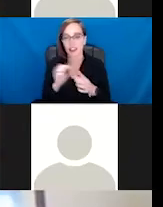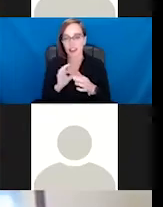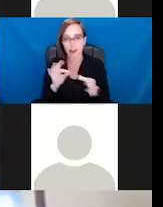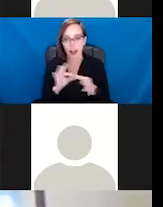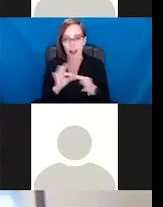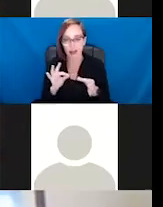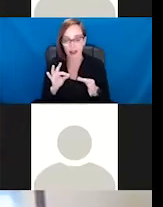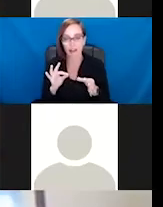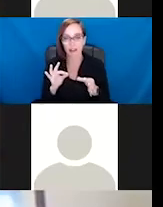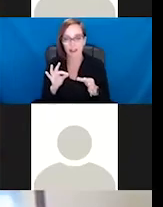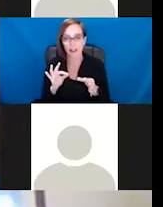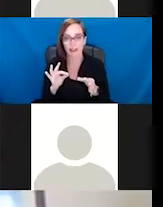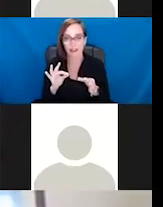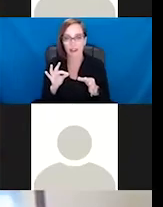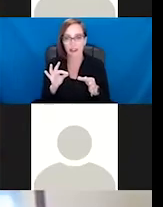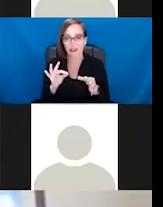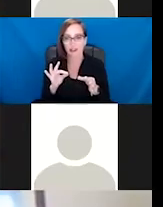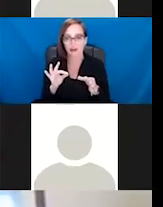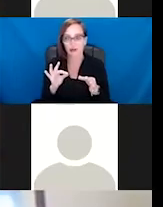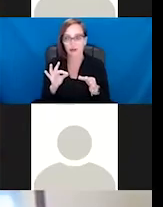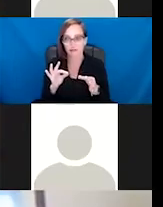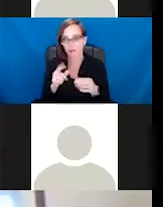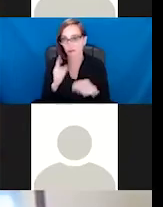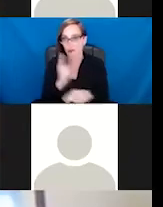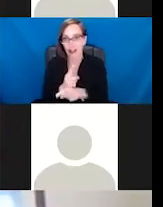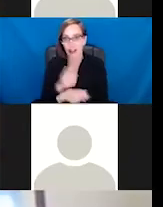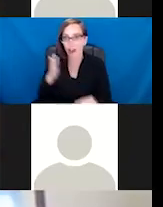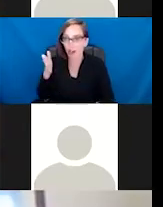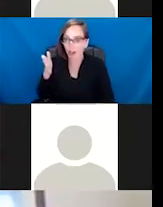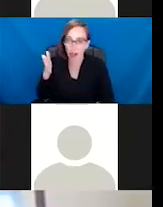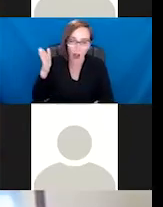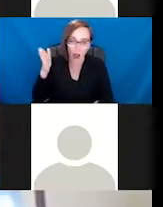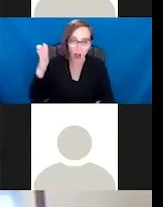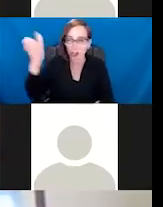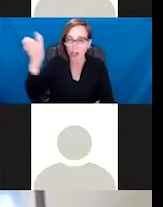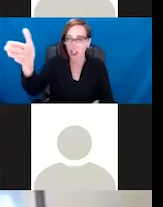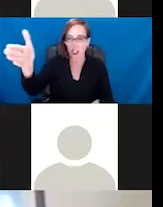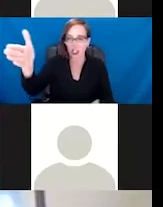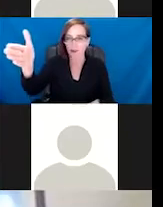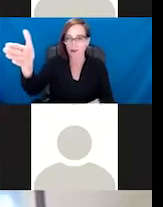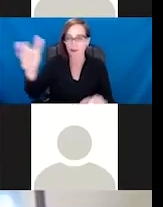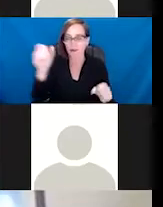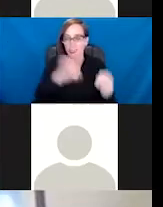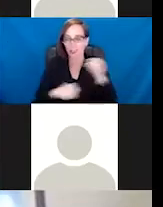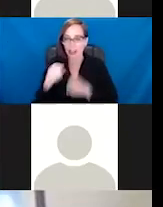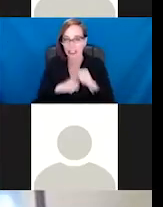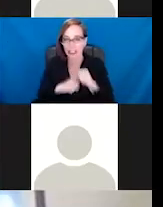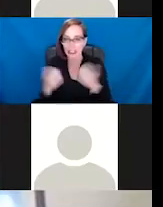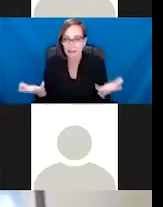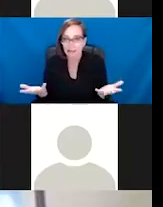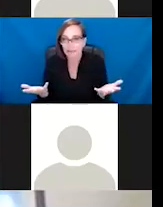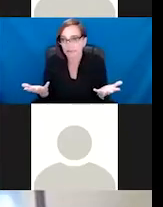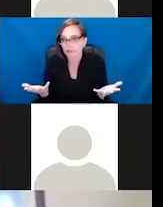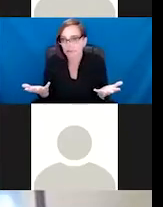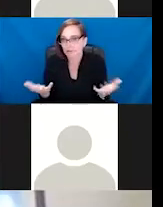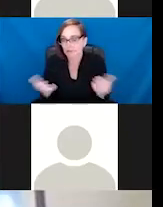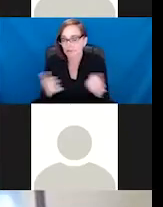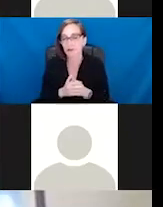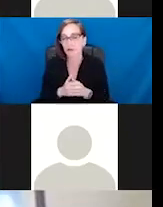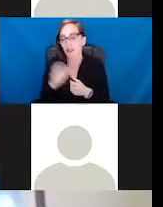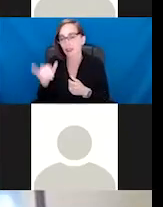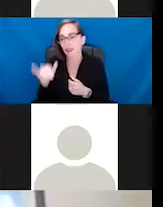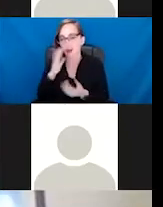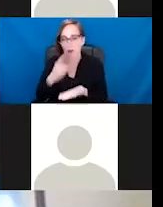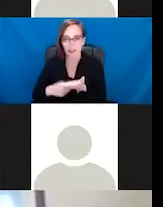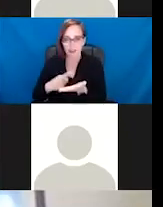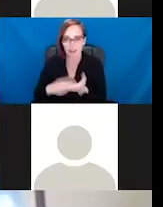a much longer term strategy, right? And again, that might feed nicely into the second half of